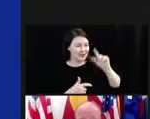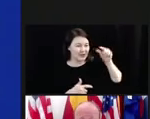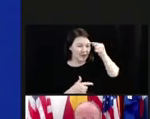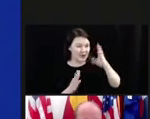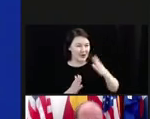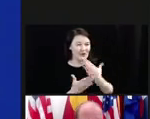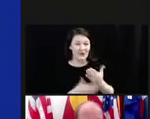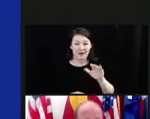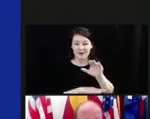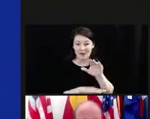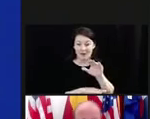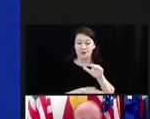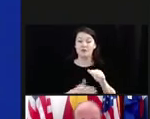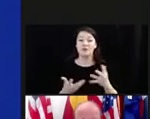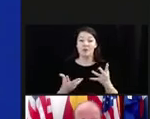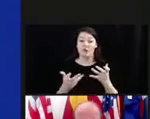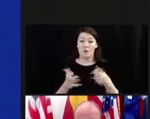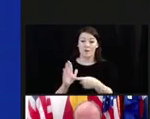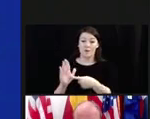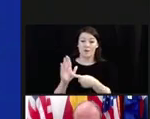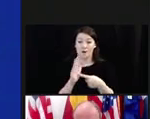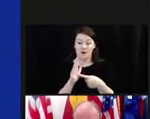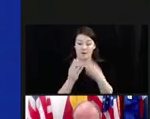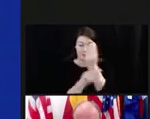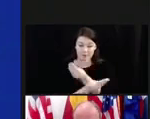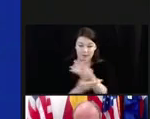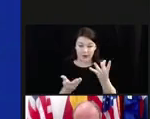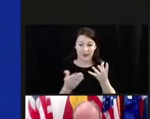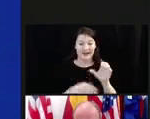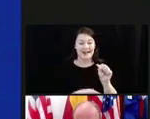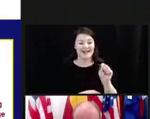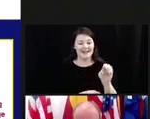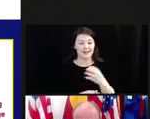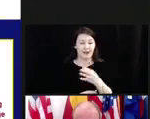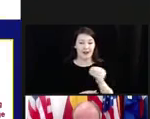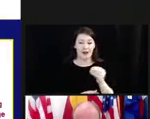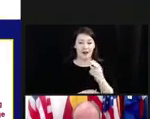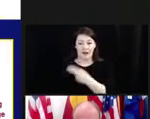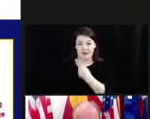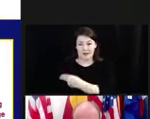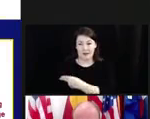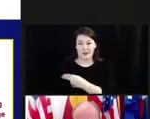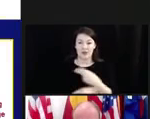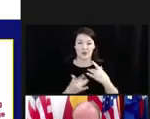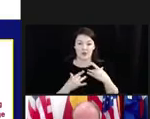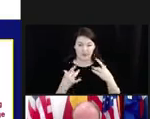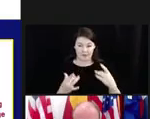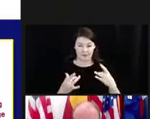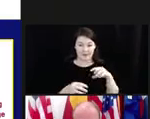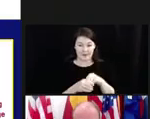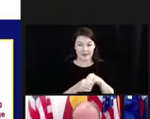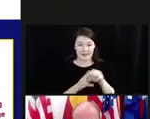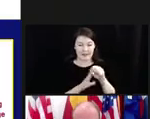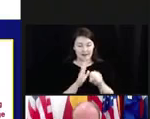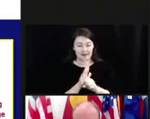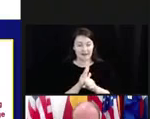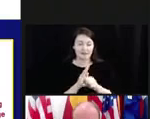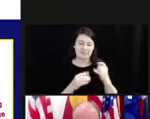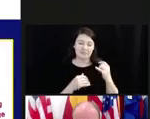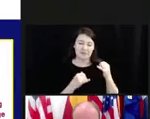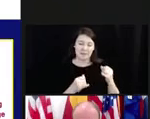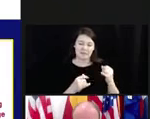All right, so I want to provide you with an update on our case and hospitalization trends here in the state, like we usually do, but also spend a little